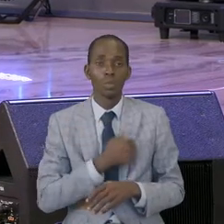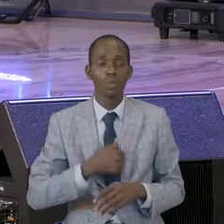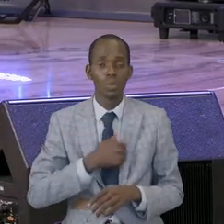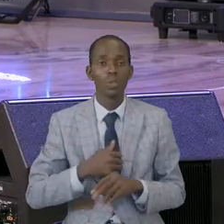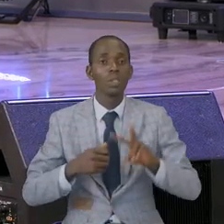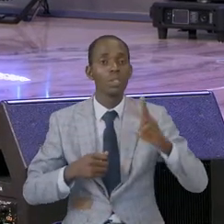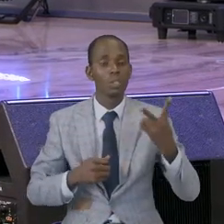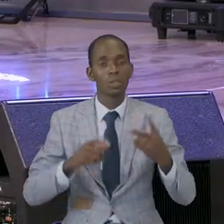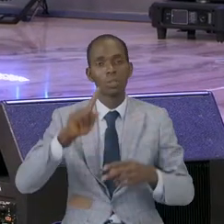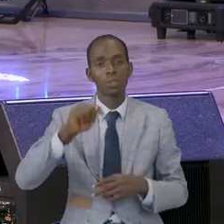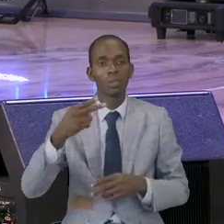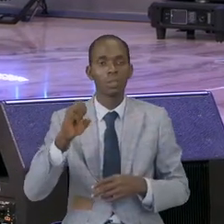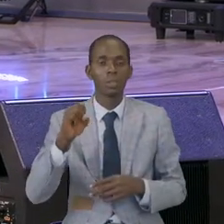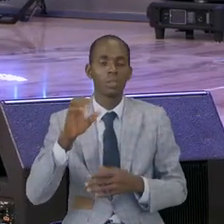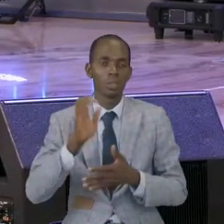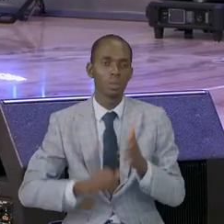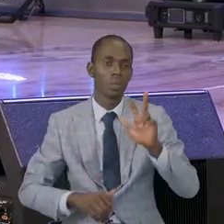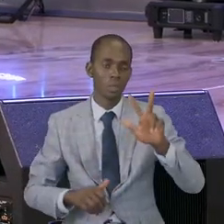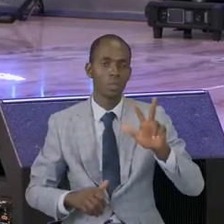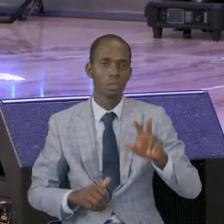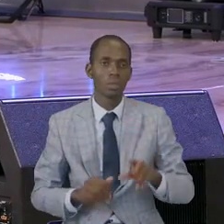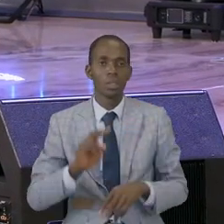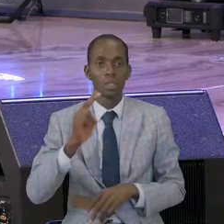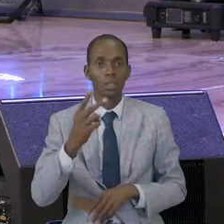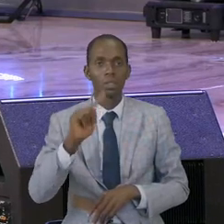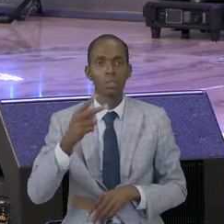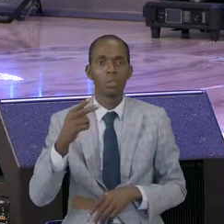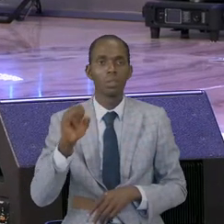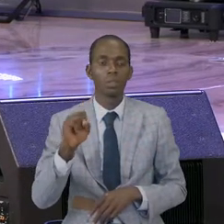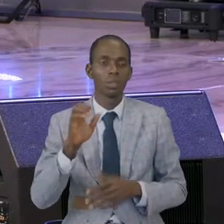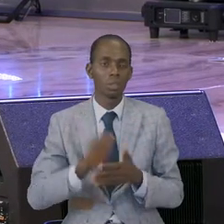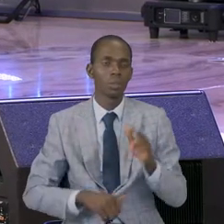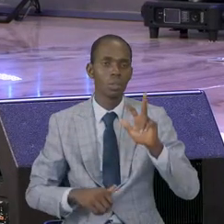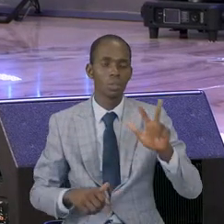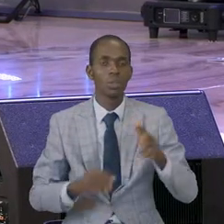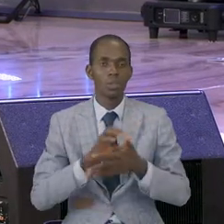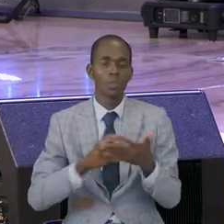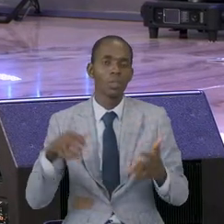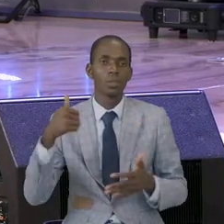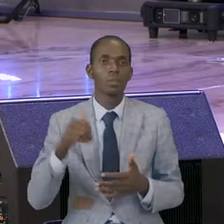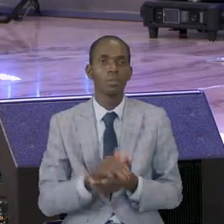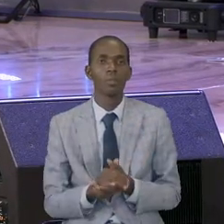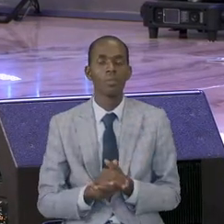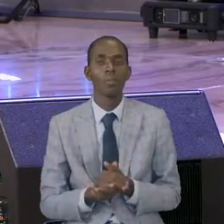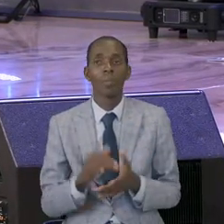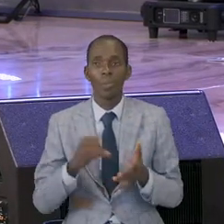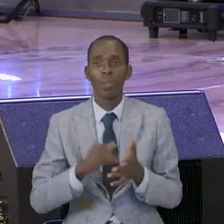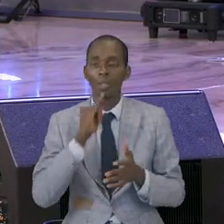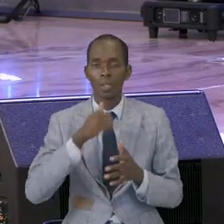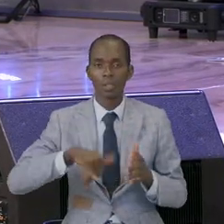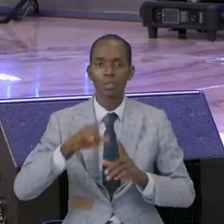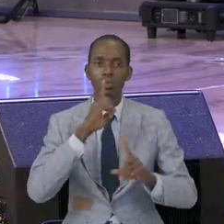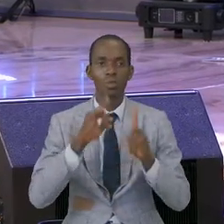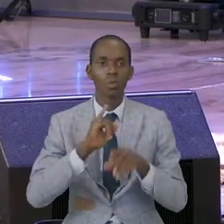Second Thessalonians. 2 Thessalonians chapter 3. Reading from verse 10. It's still talking